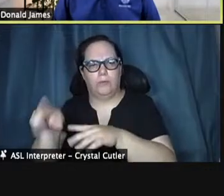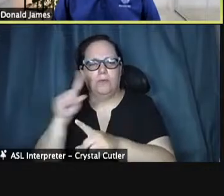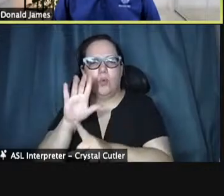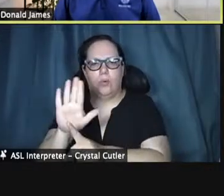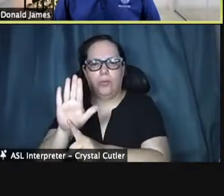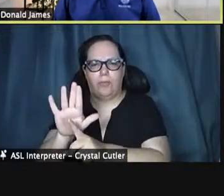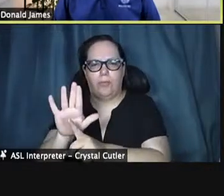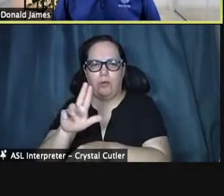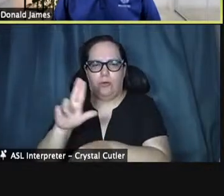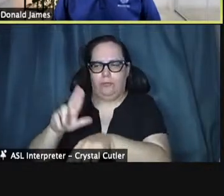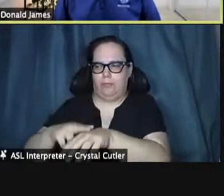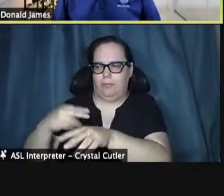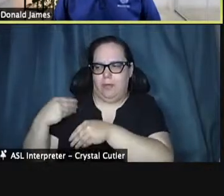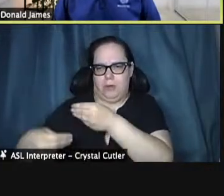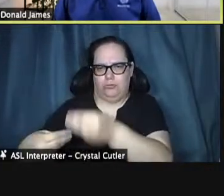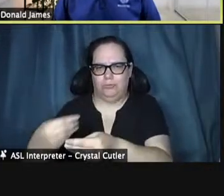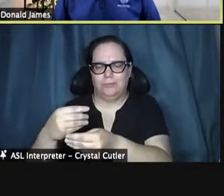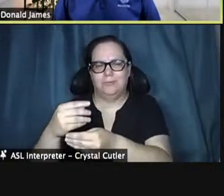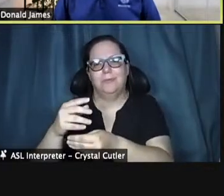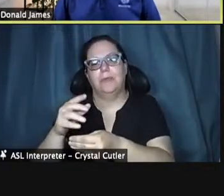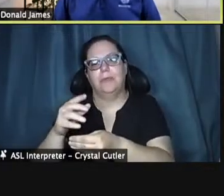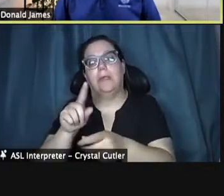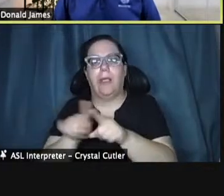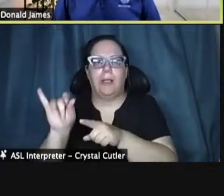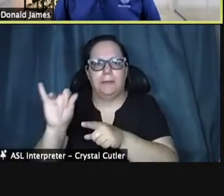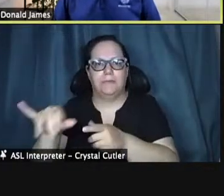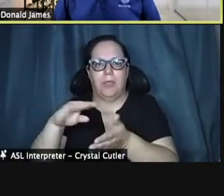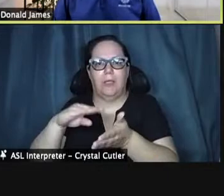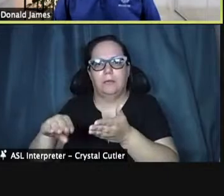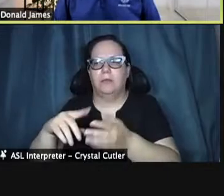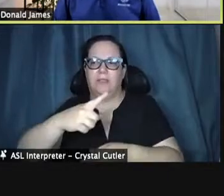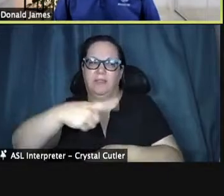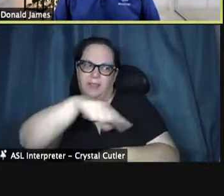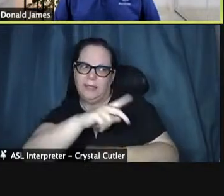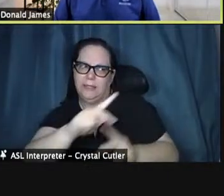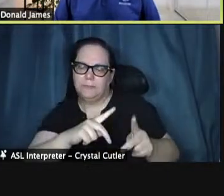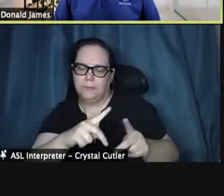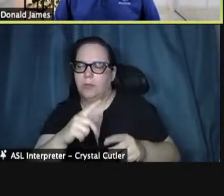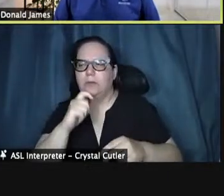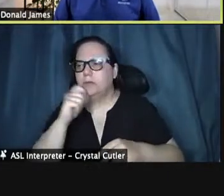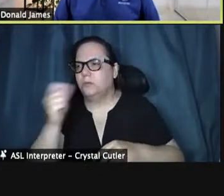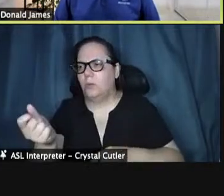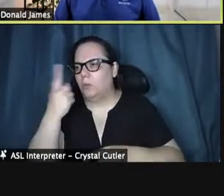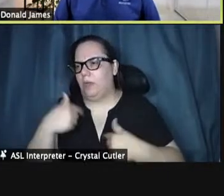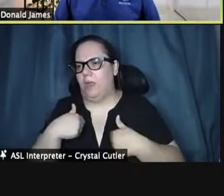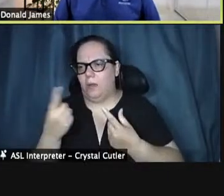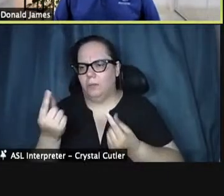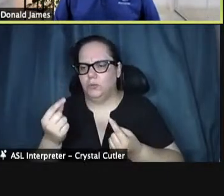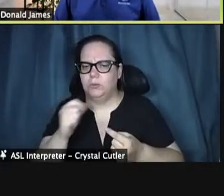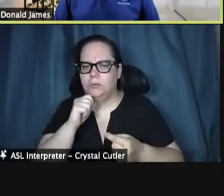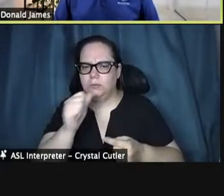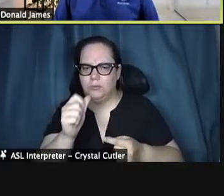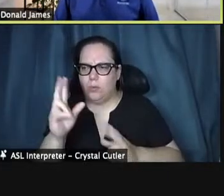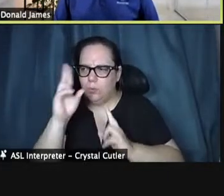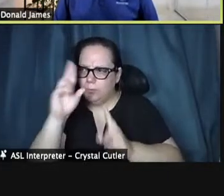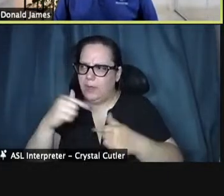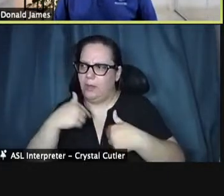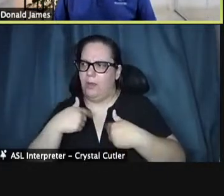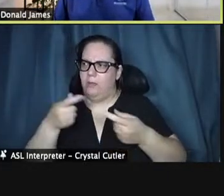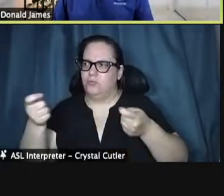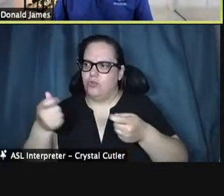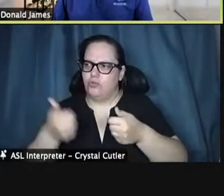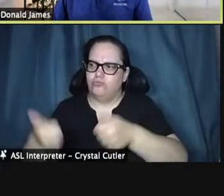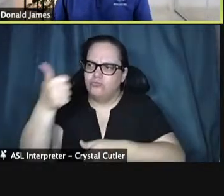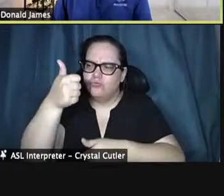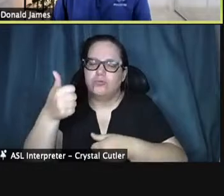of the problem. These people, they complained, don't get what I'm doing or respect that I'm in charge. After